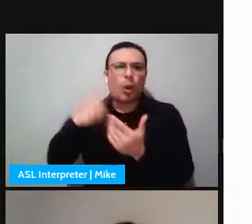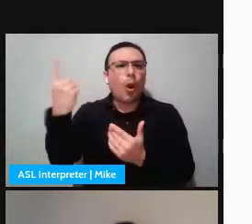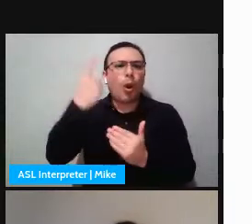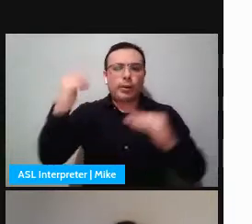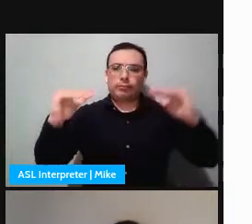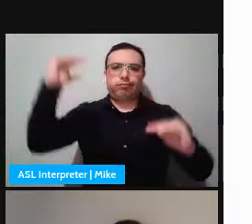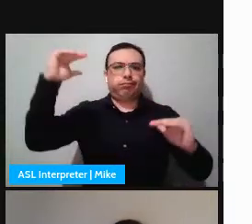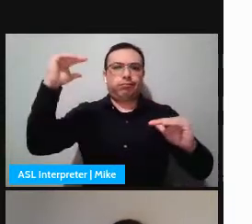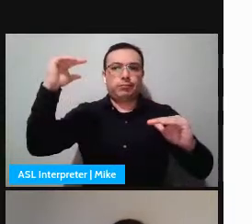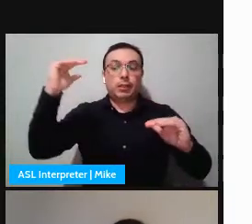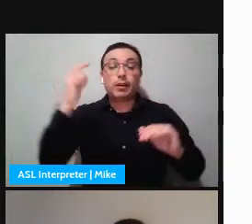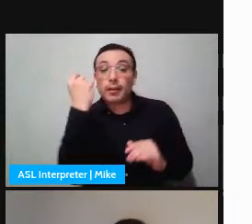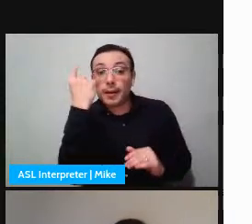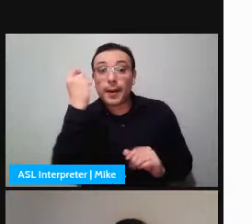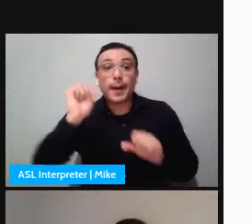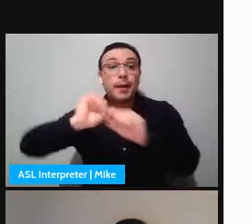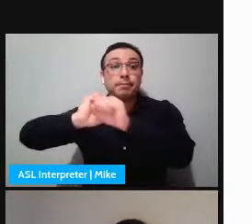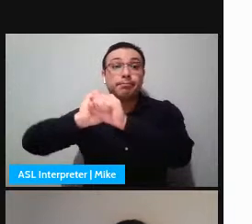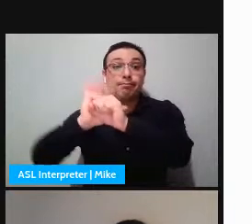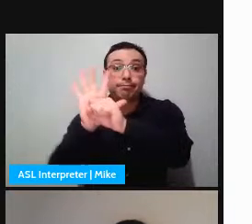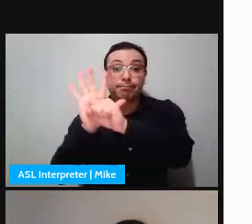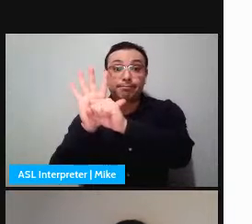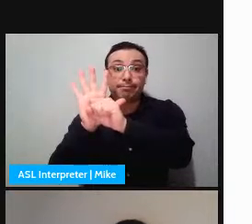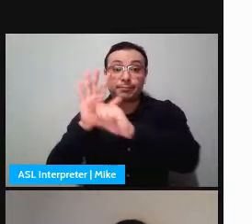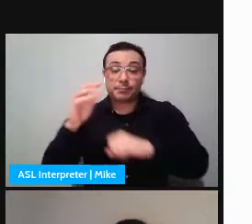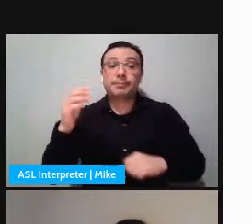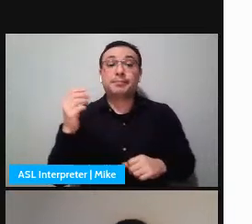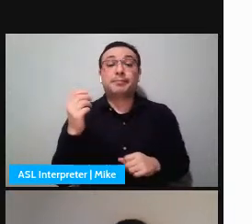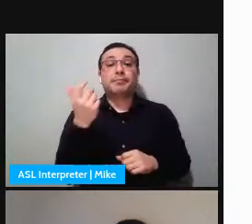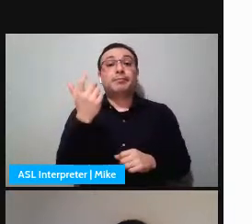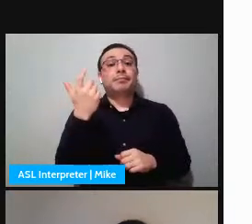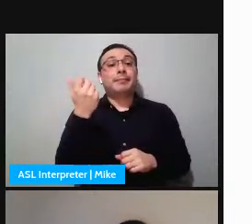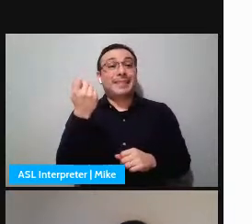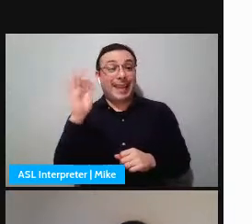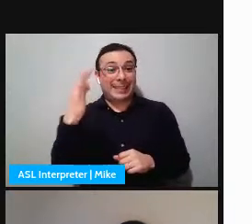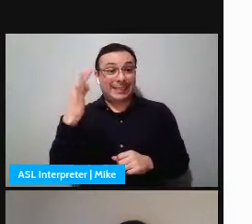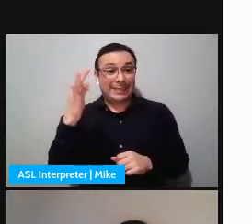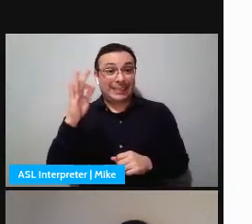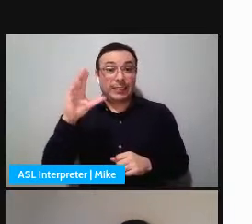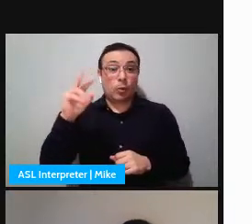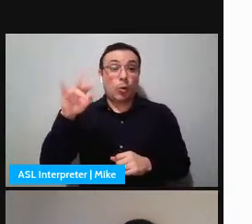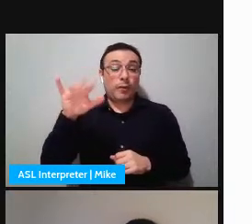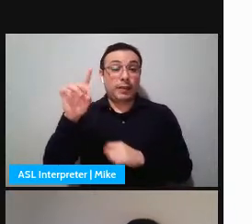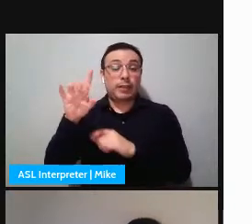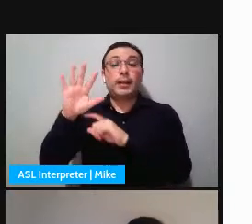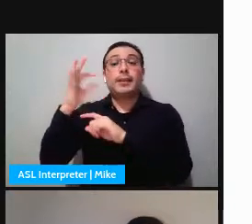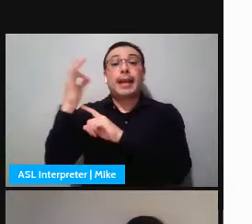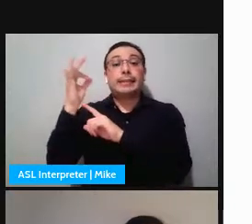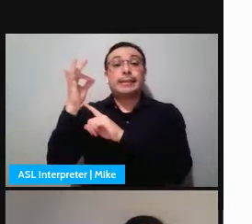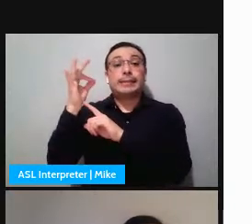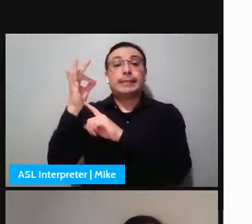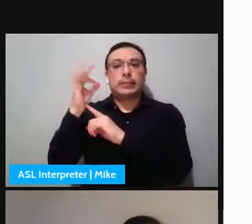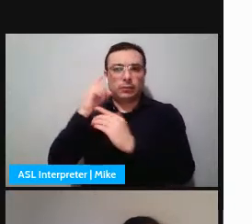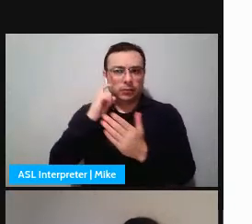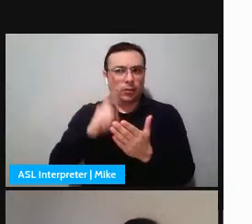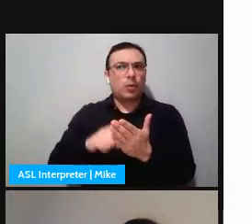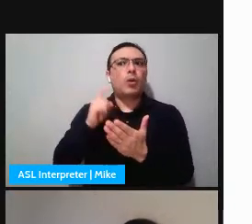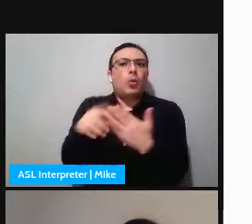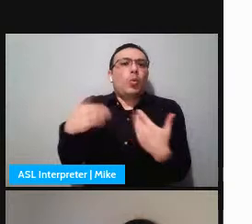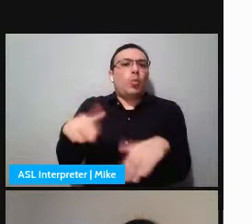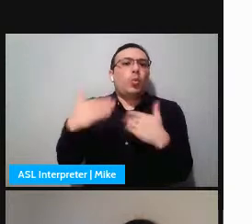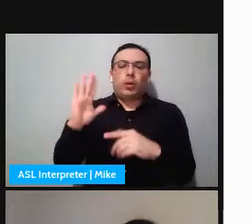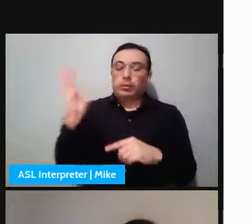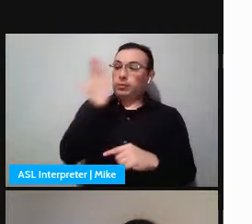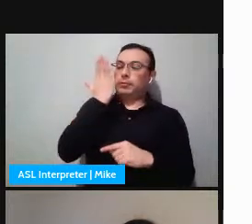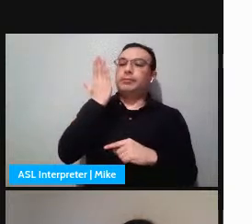COVID-19 has put a spotlight on these health disparities again. And so the reasons for this that have kind of come out in some of the work that's been done are,